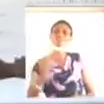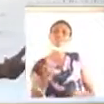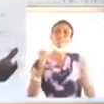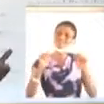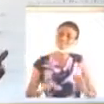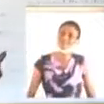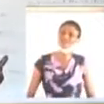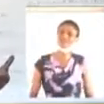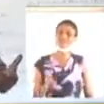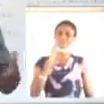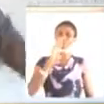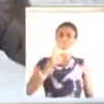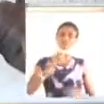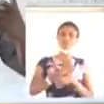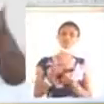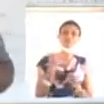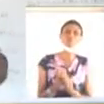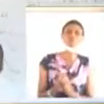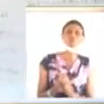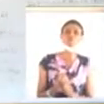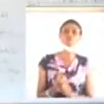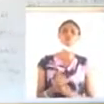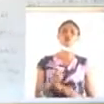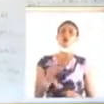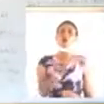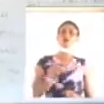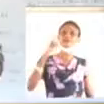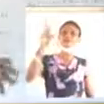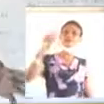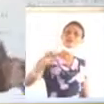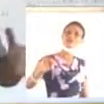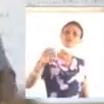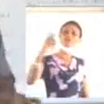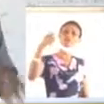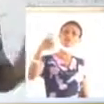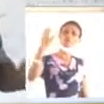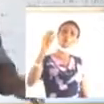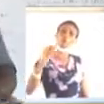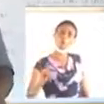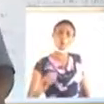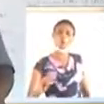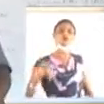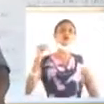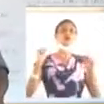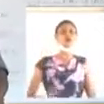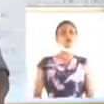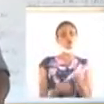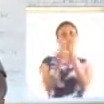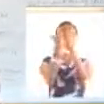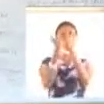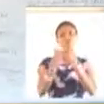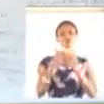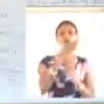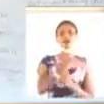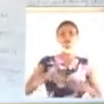established by government. Non-governmental organizations can come into it. so that the fight